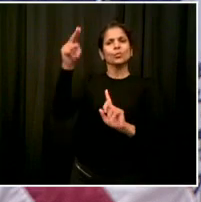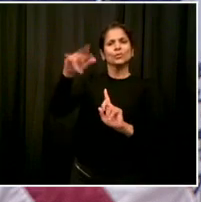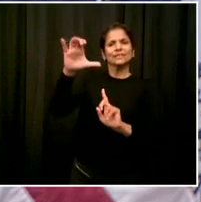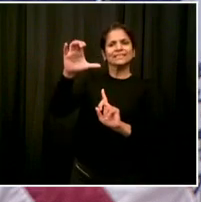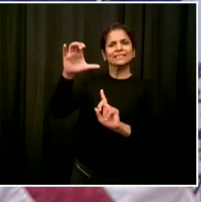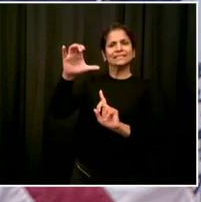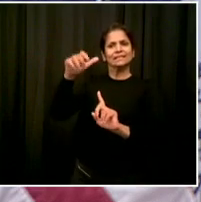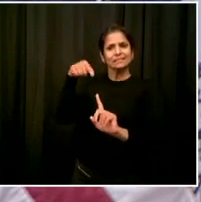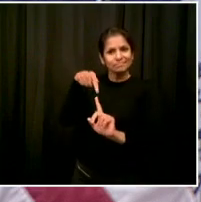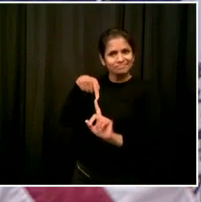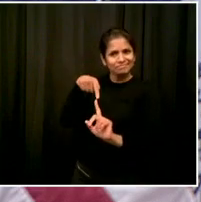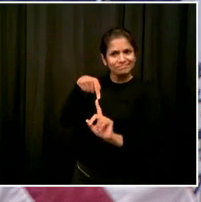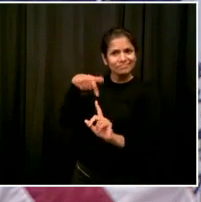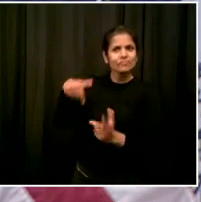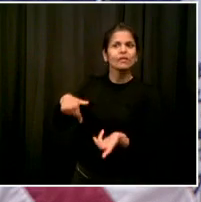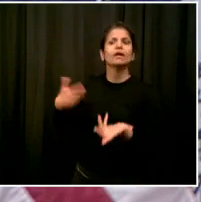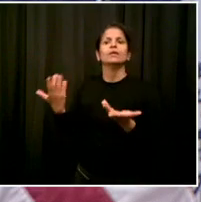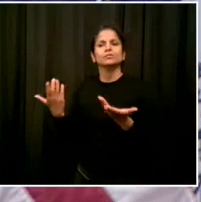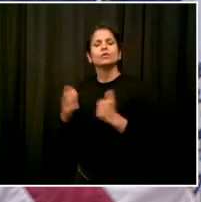have Julia from the Post.